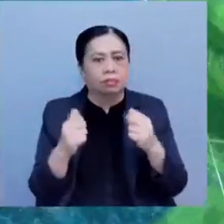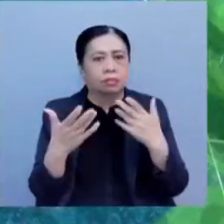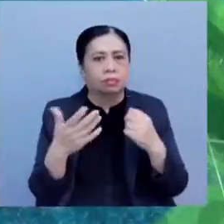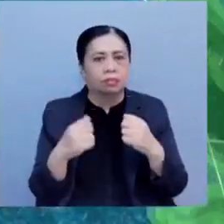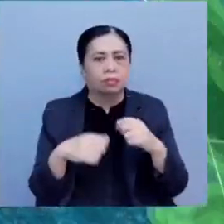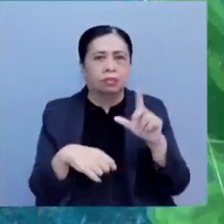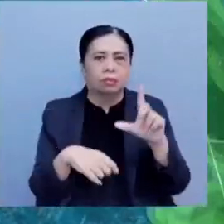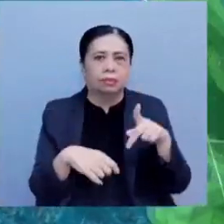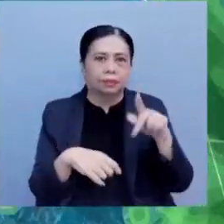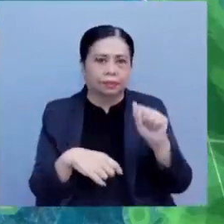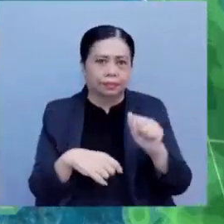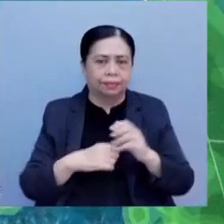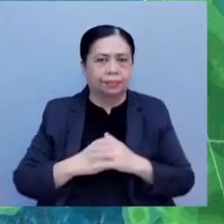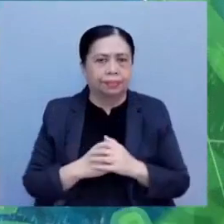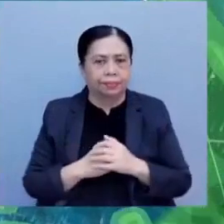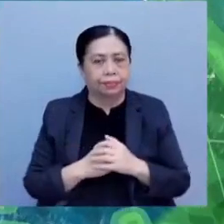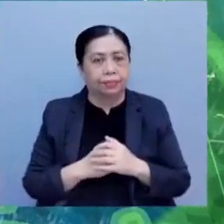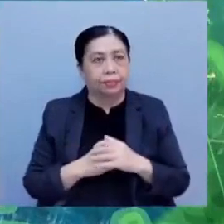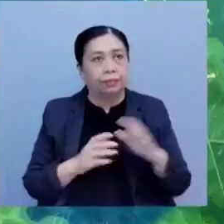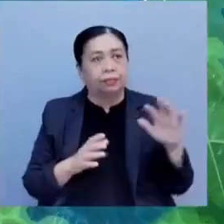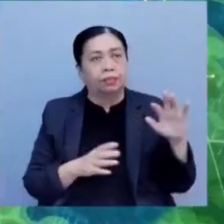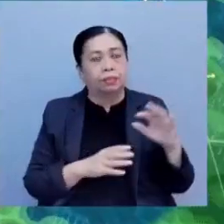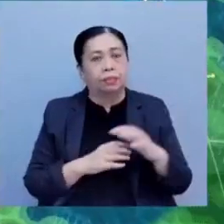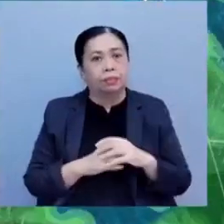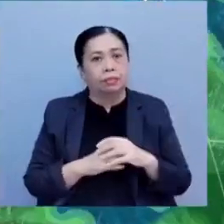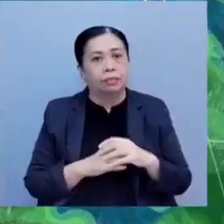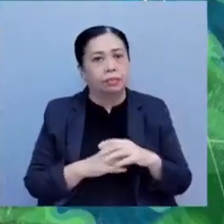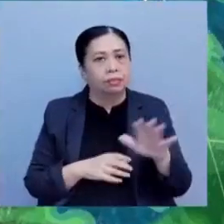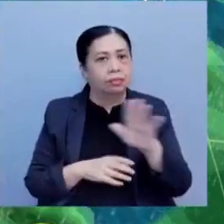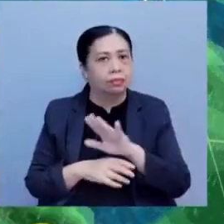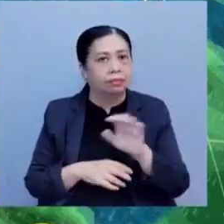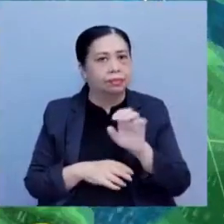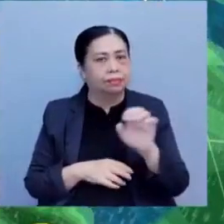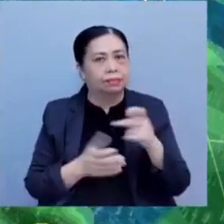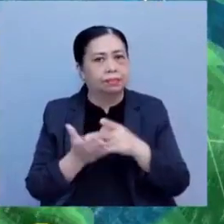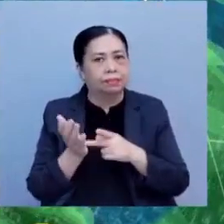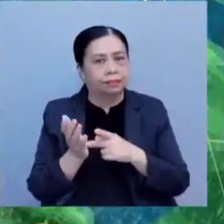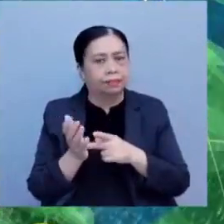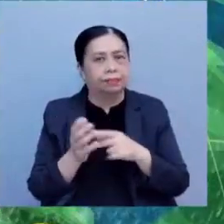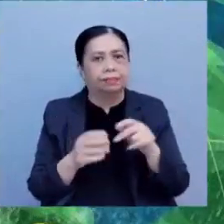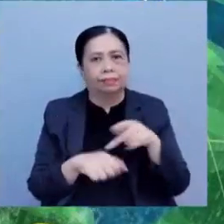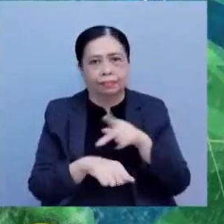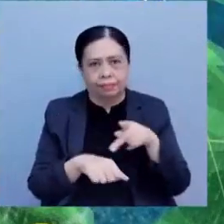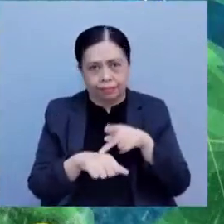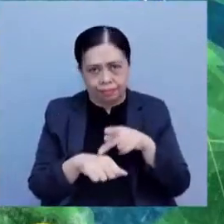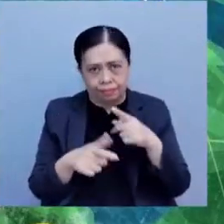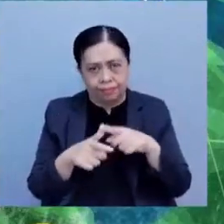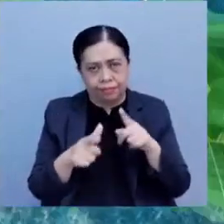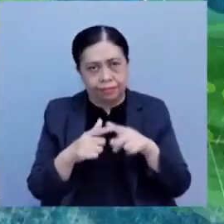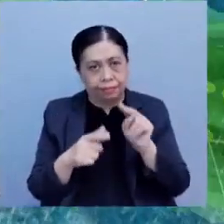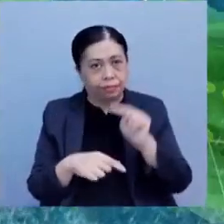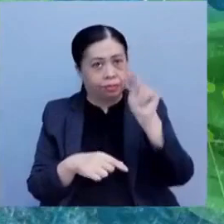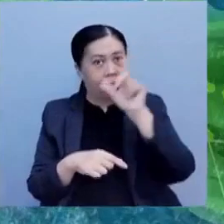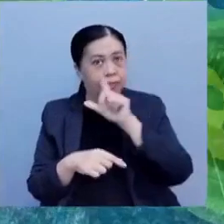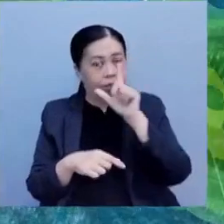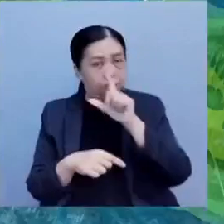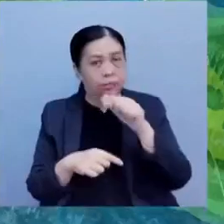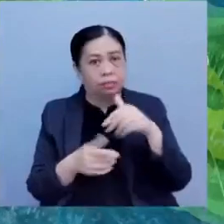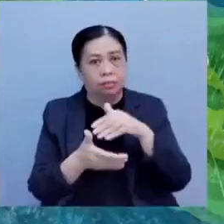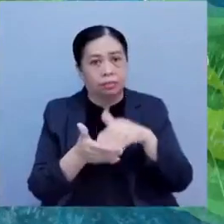pressure area over the eastern portion of the country. Then the northern Luzon and central Luzon will